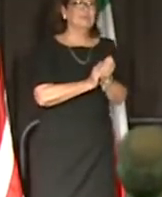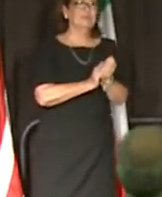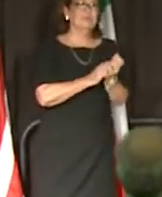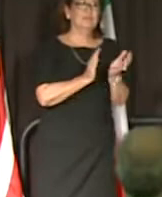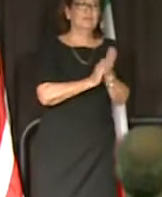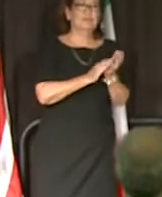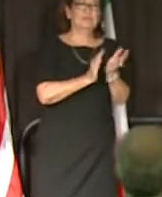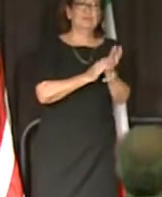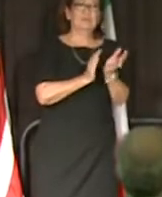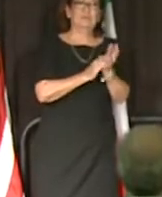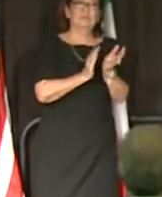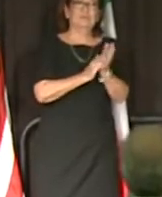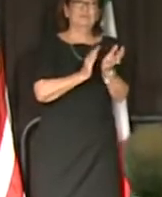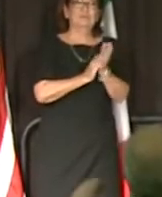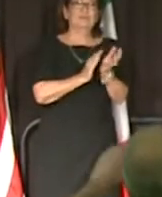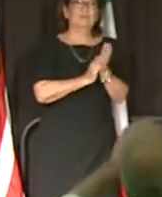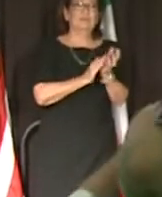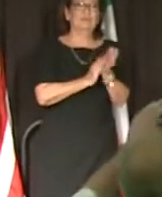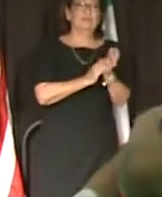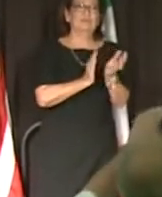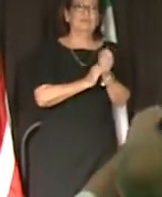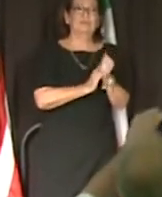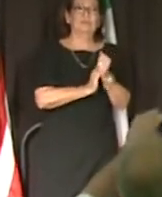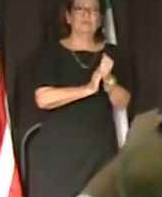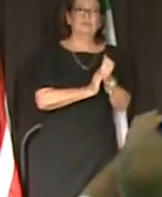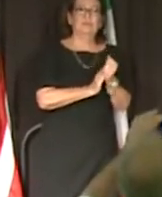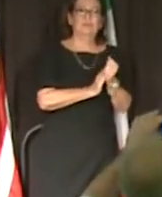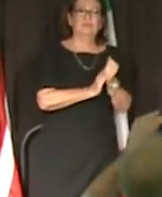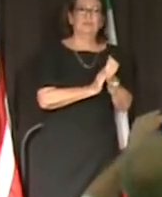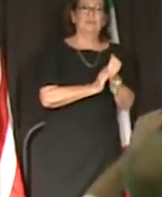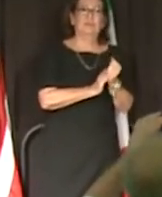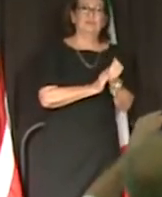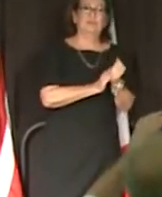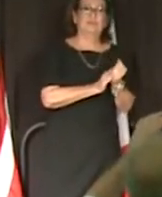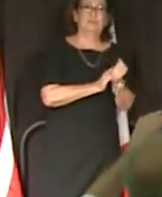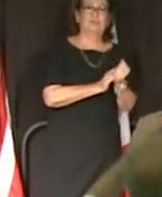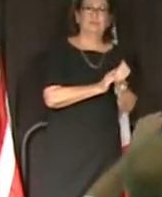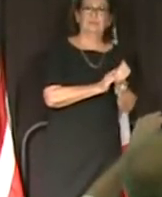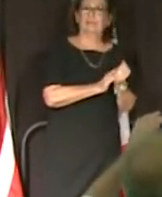Jesse Sendroff. We thank them all.